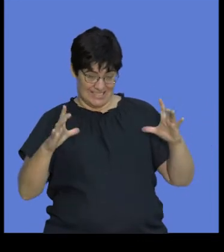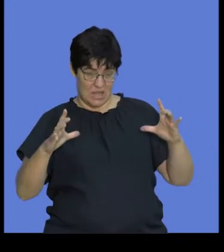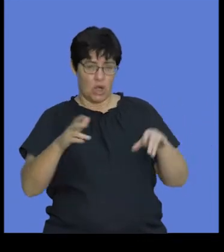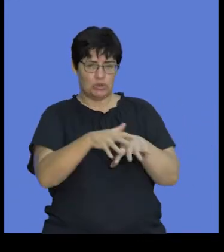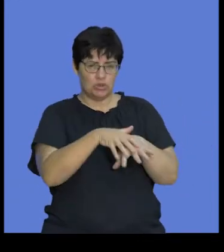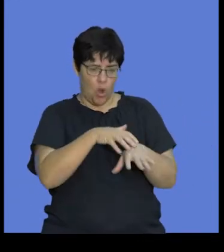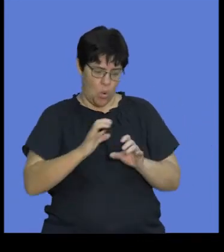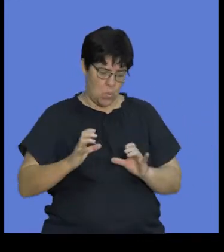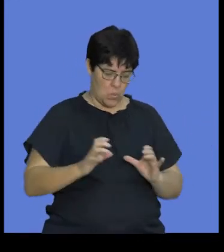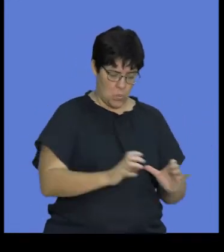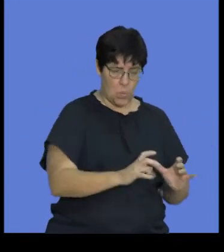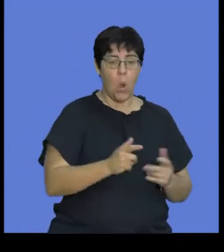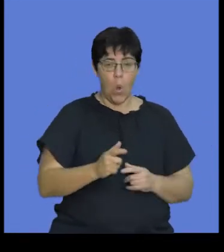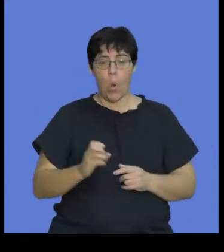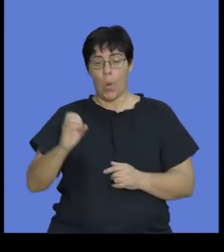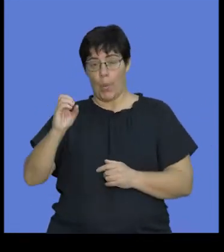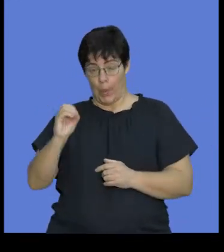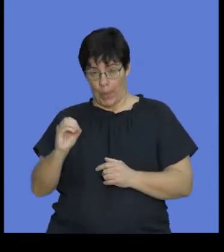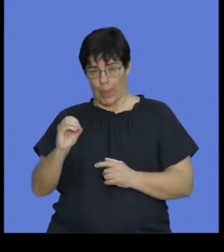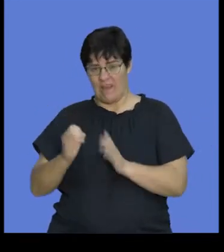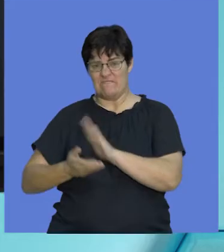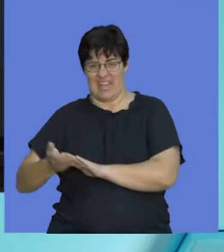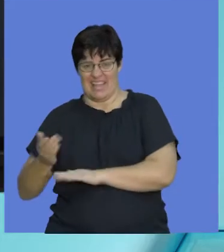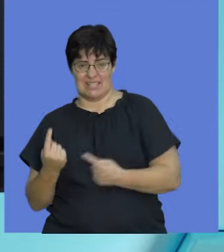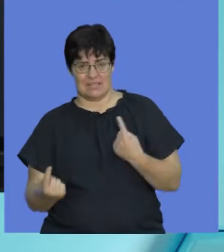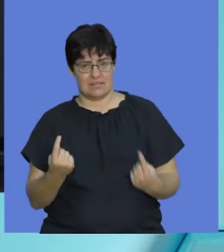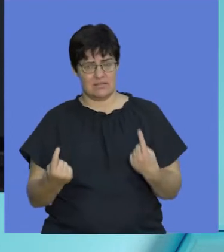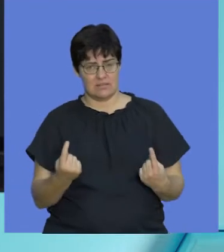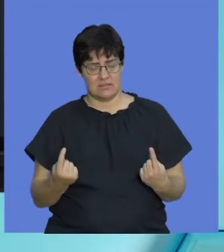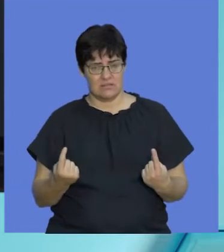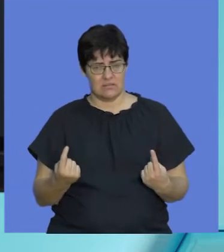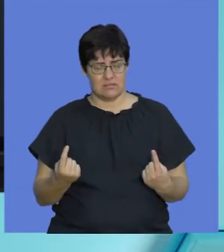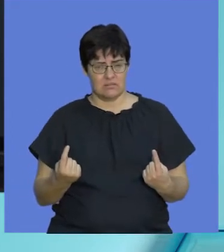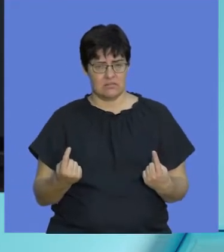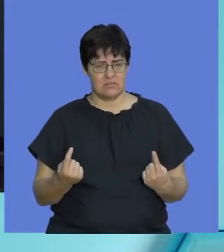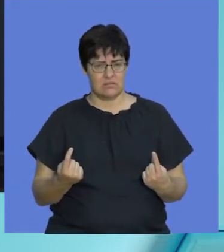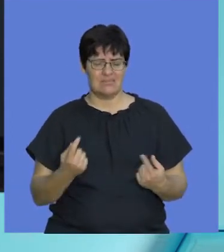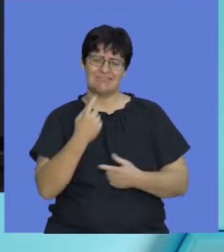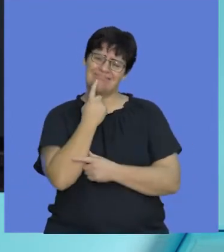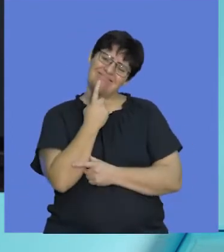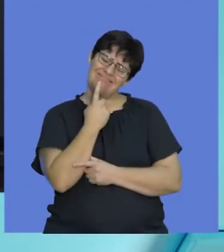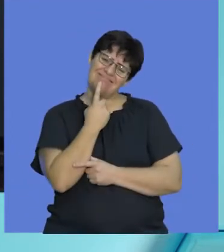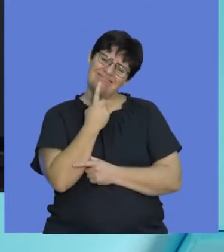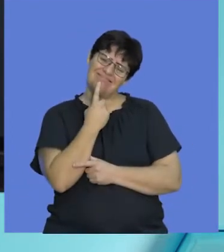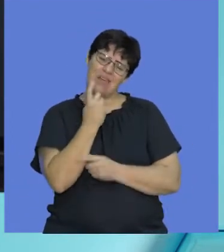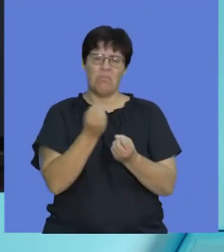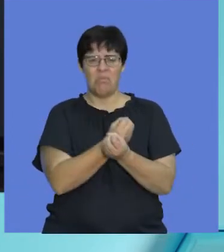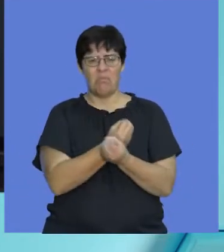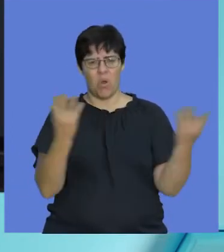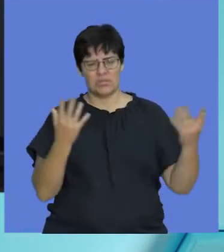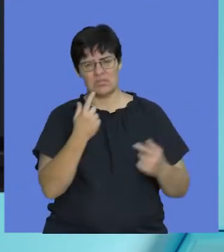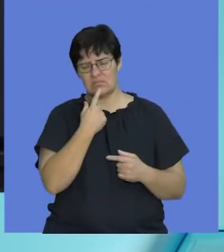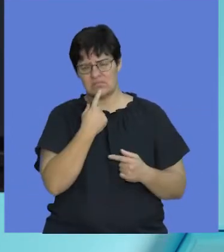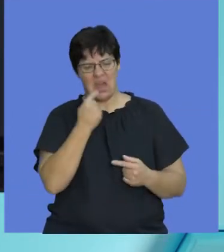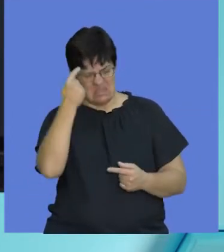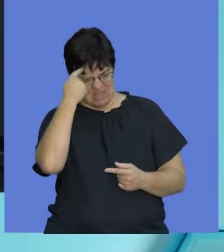a small object moving quickly? Now we've got to go, well, most of us will go